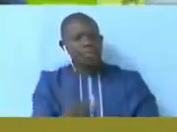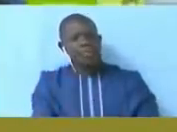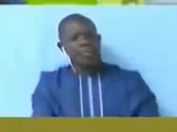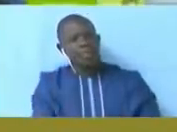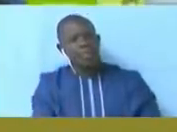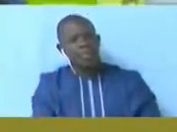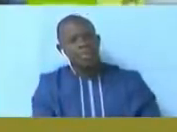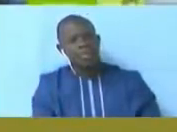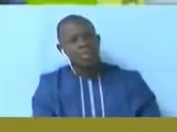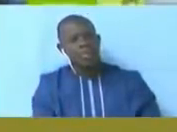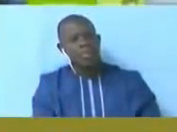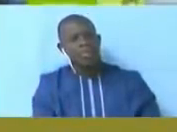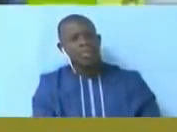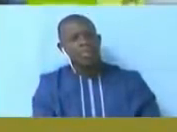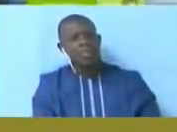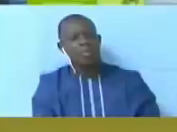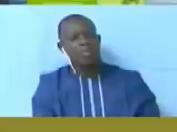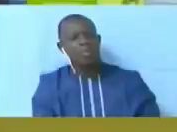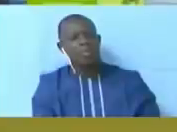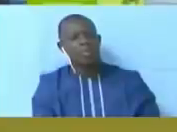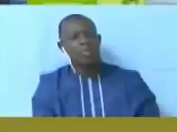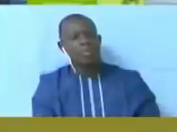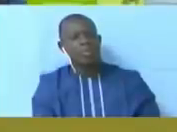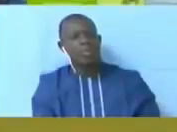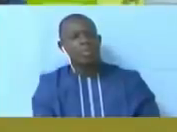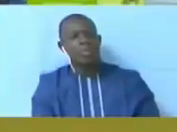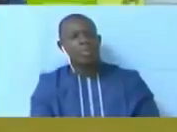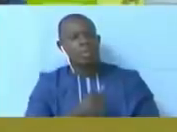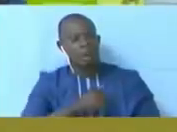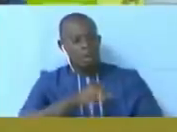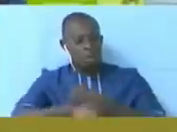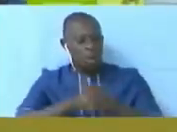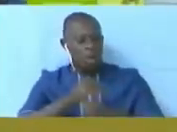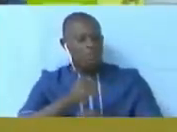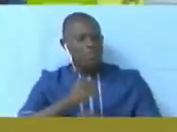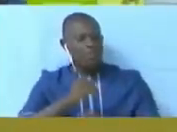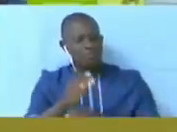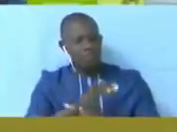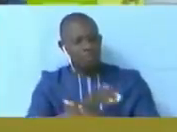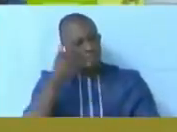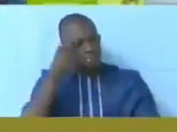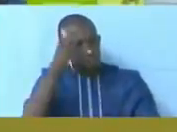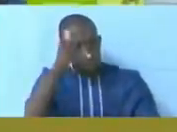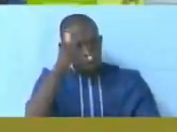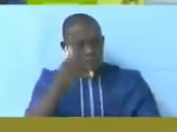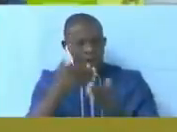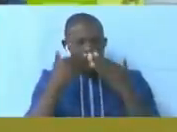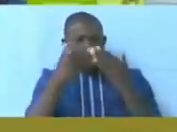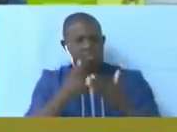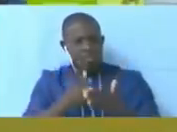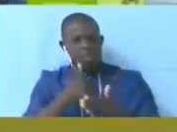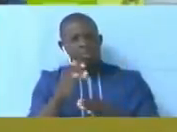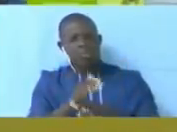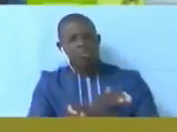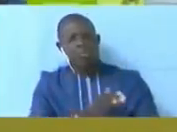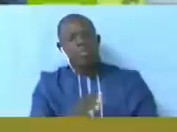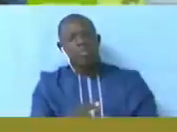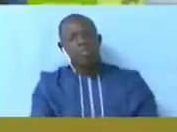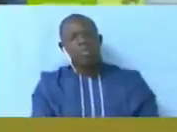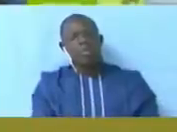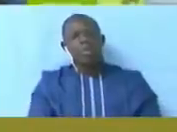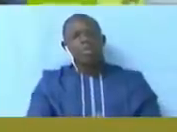folunkling my wife called me on the phone and told me that namuso yankumandi telefono to ay nyim fonye ko that